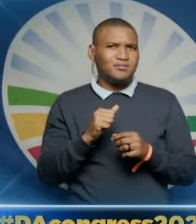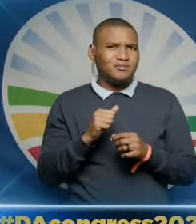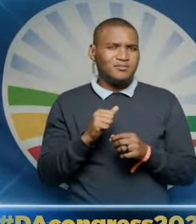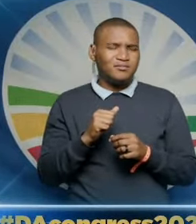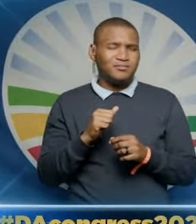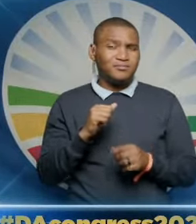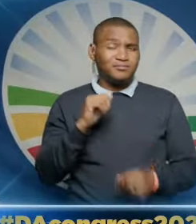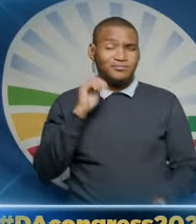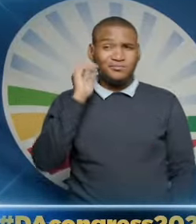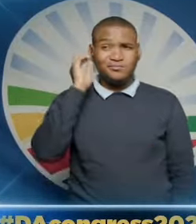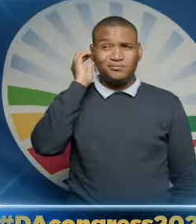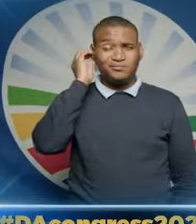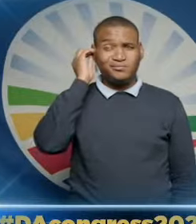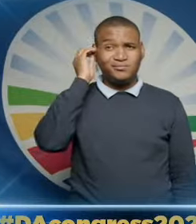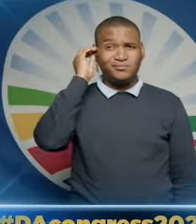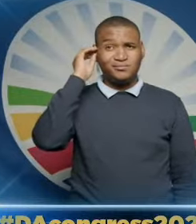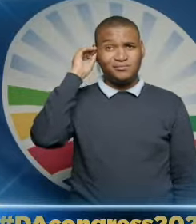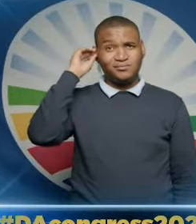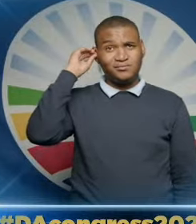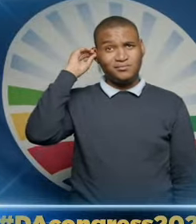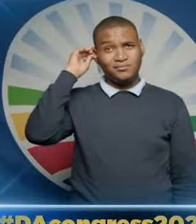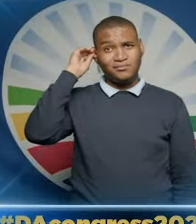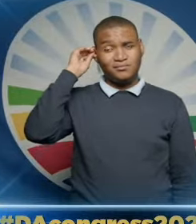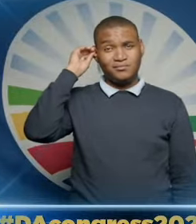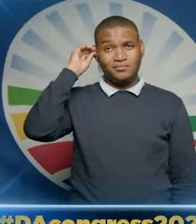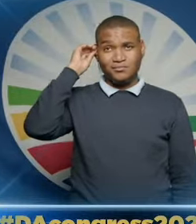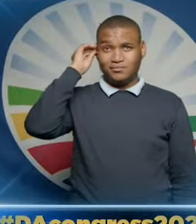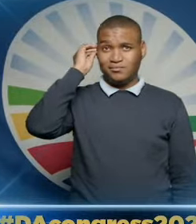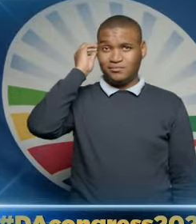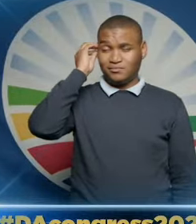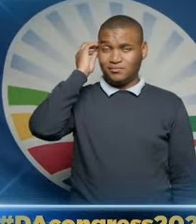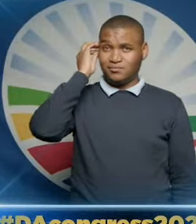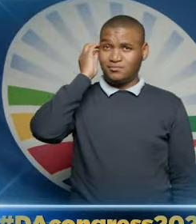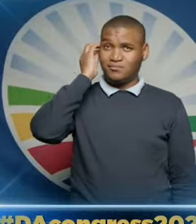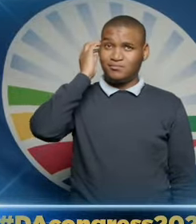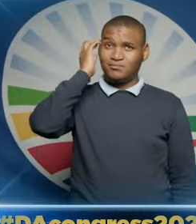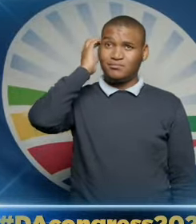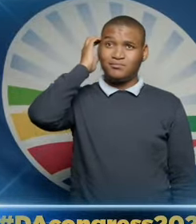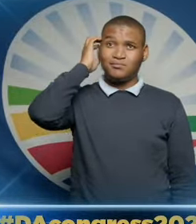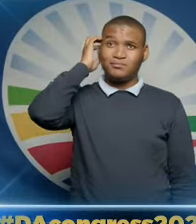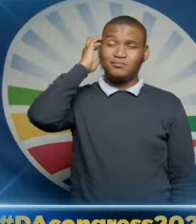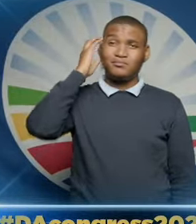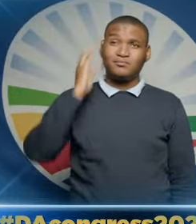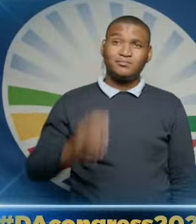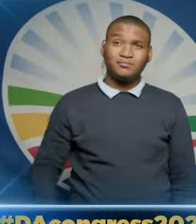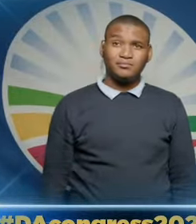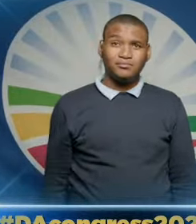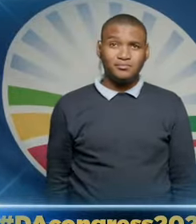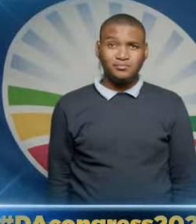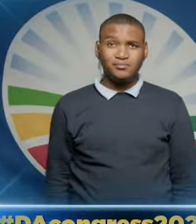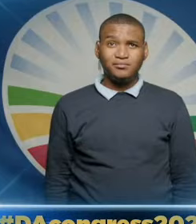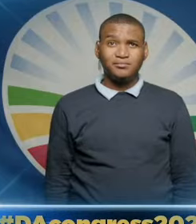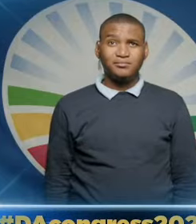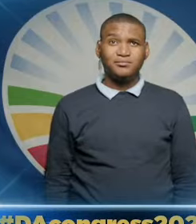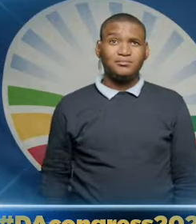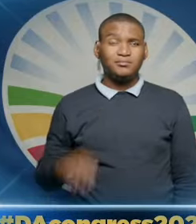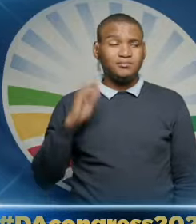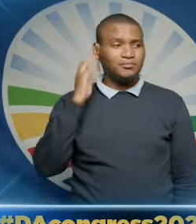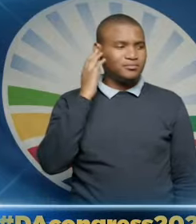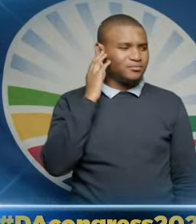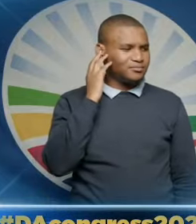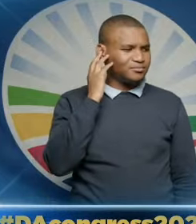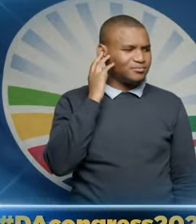load shedding. And therefore, in Stellenbosch municipality, we have the solar panels up. We are working on a project to convert methane gas